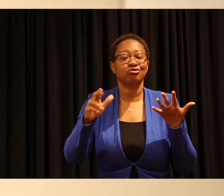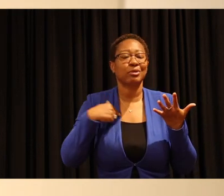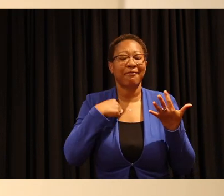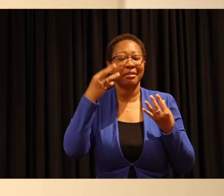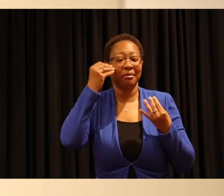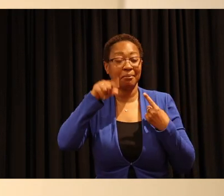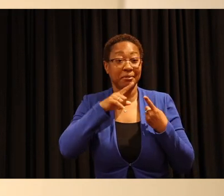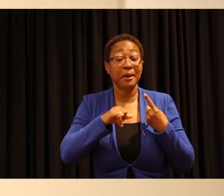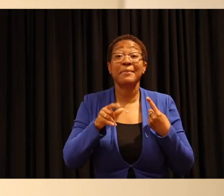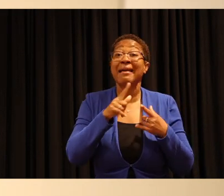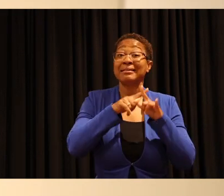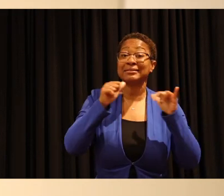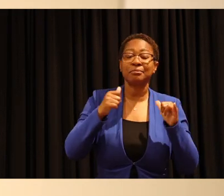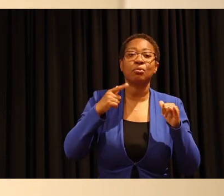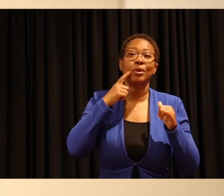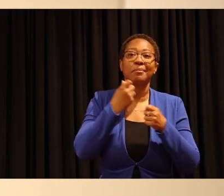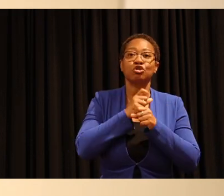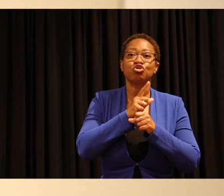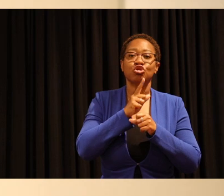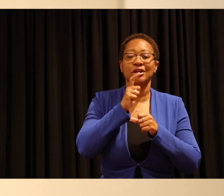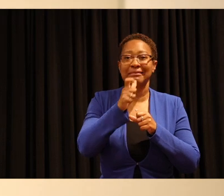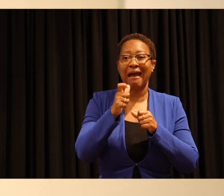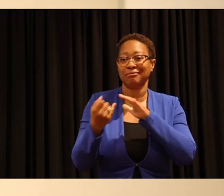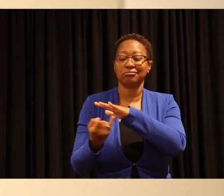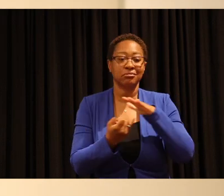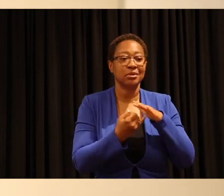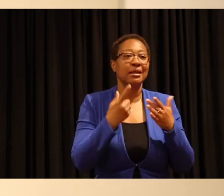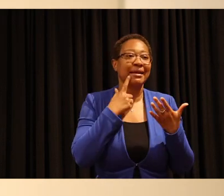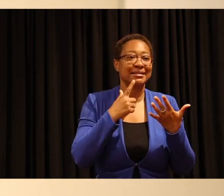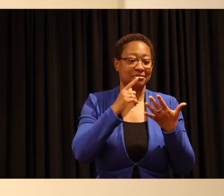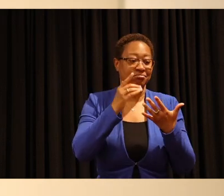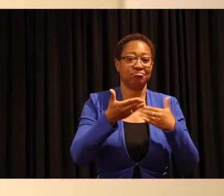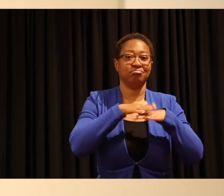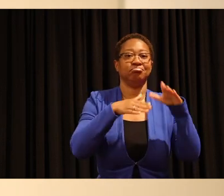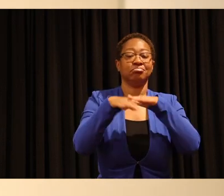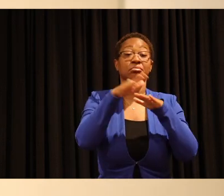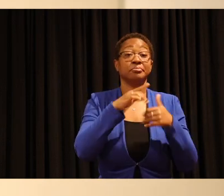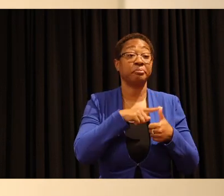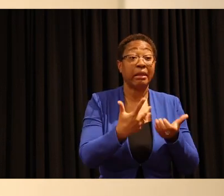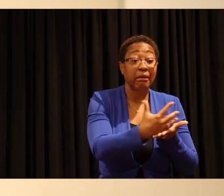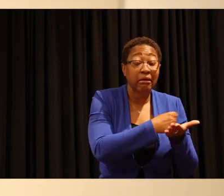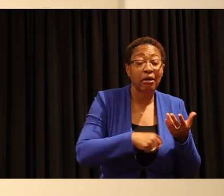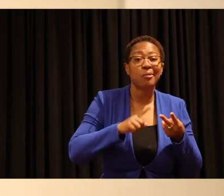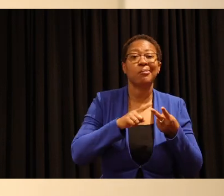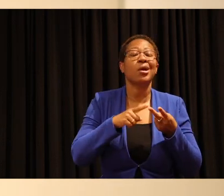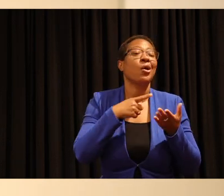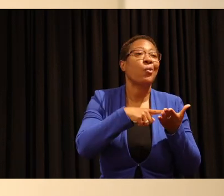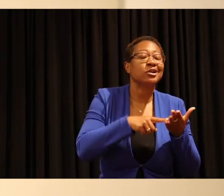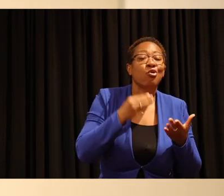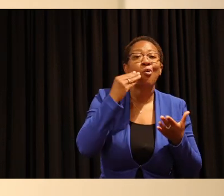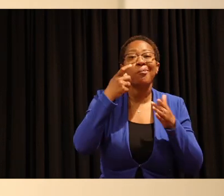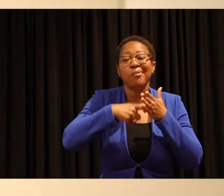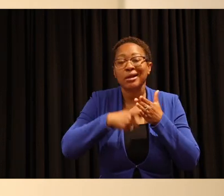And we have to think about them comprehensively because there's income and wages and there's home prices. Home prices